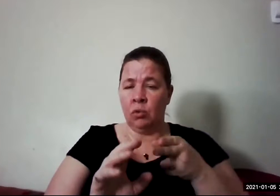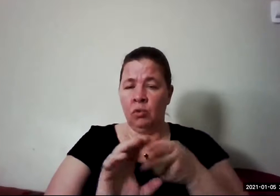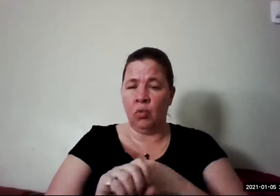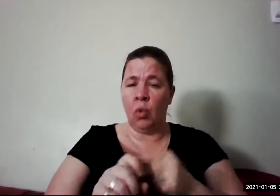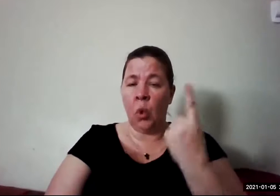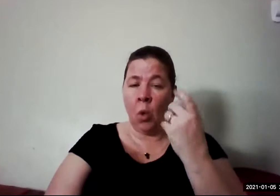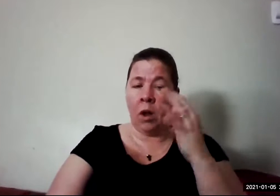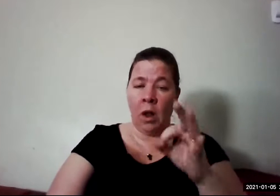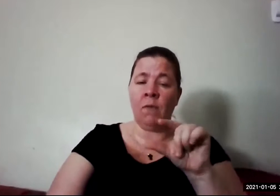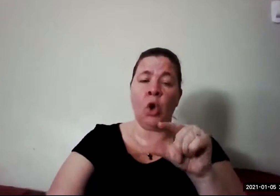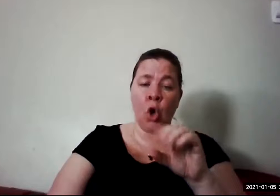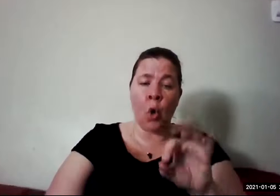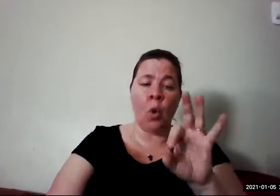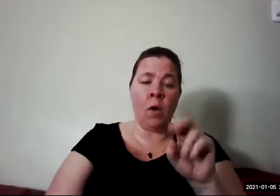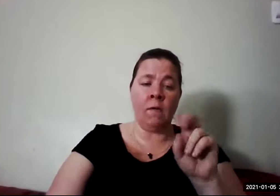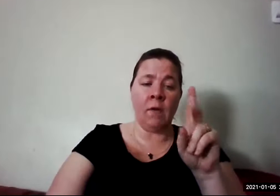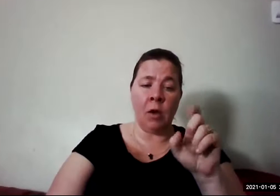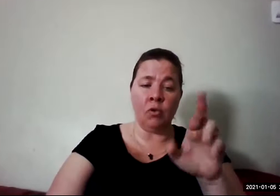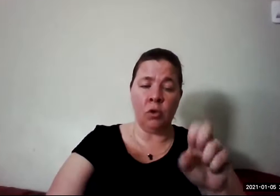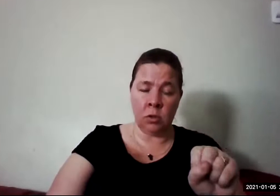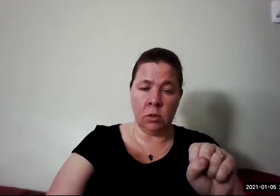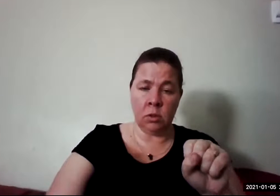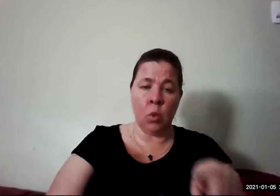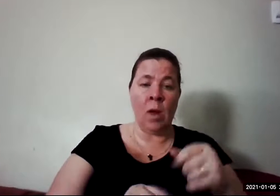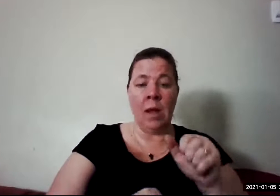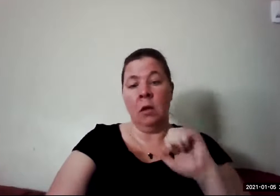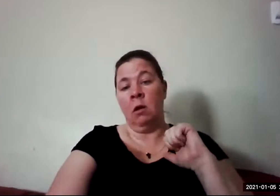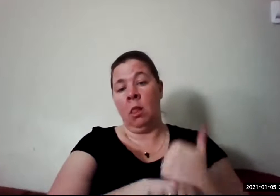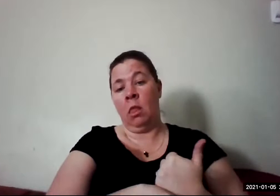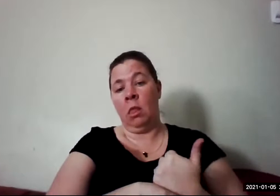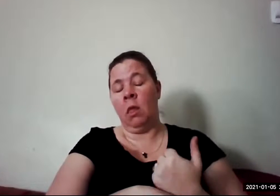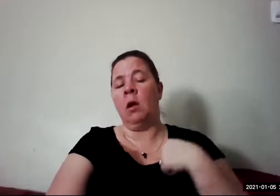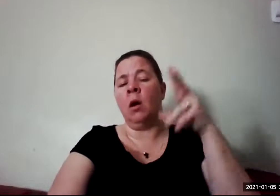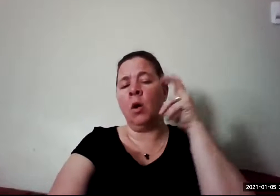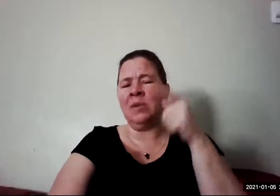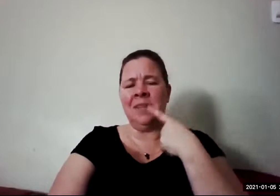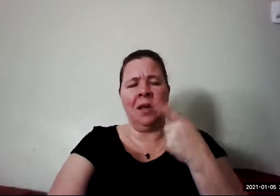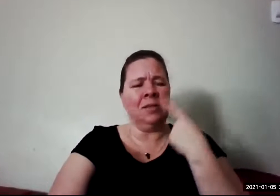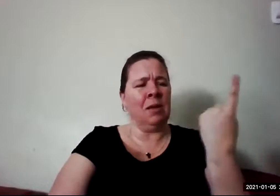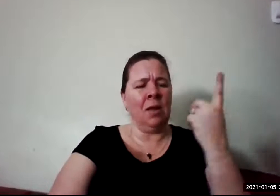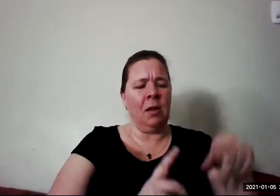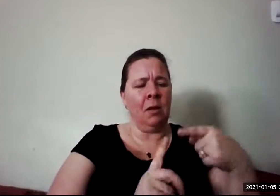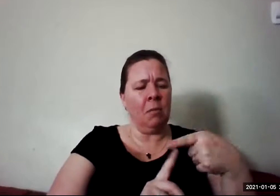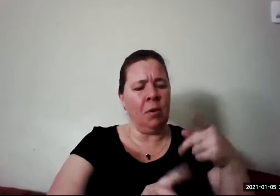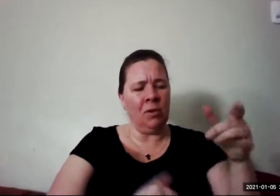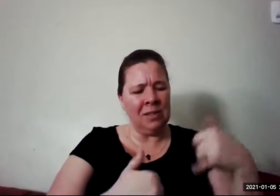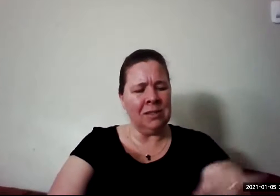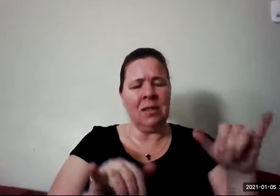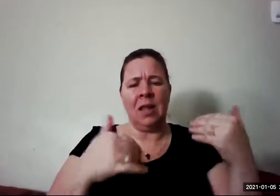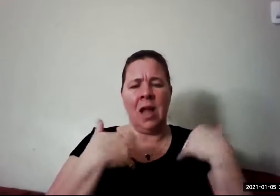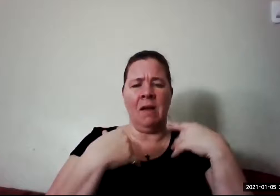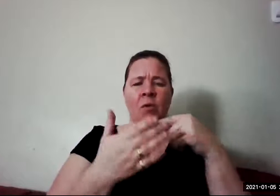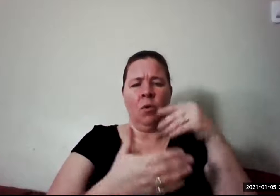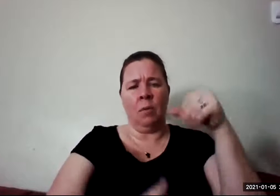of the Gofounders, then when they launch it, because I heard him saying something about you will still have to pay like